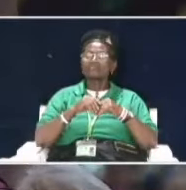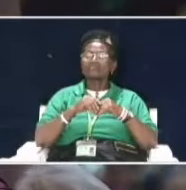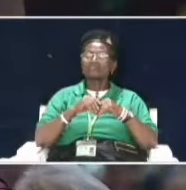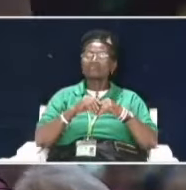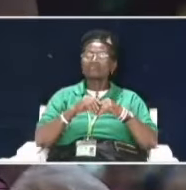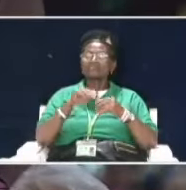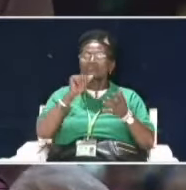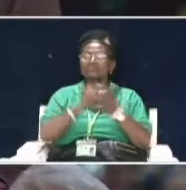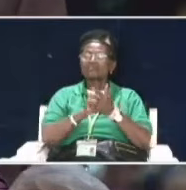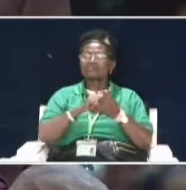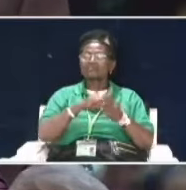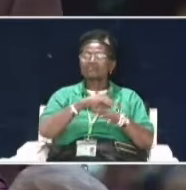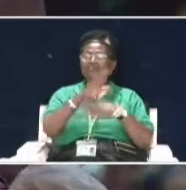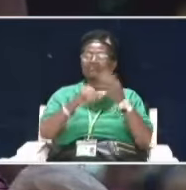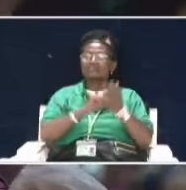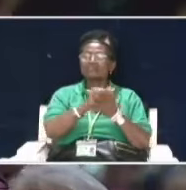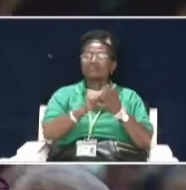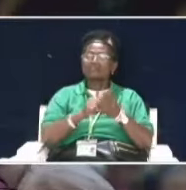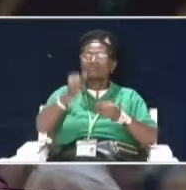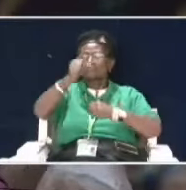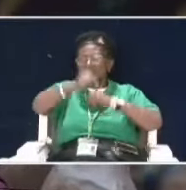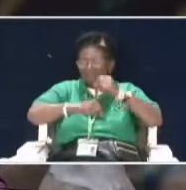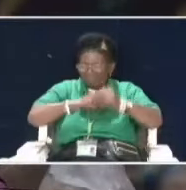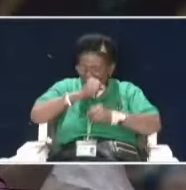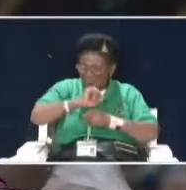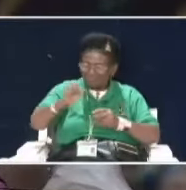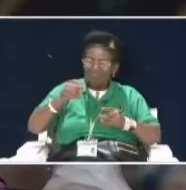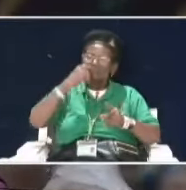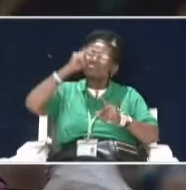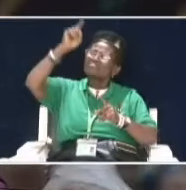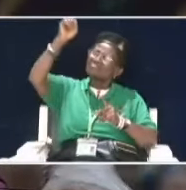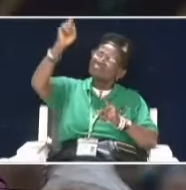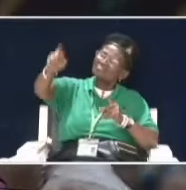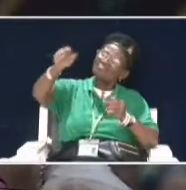that all these sufferings must end.